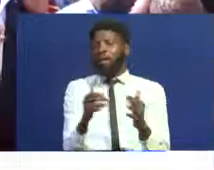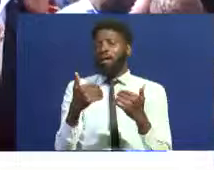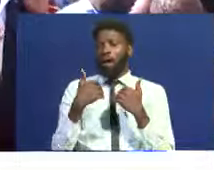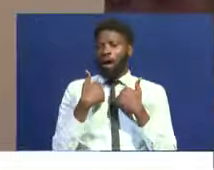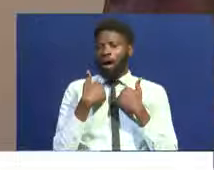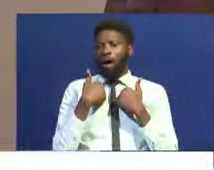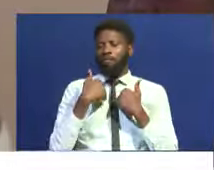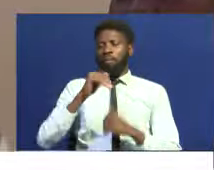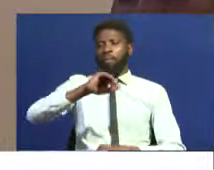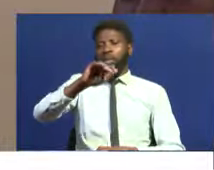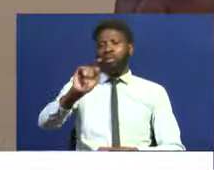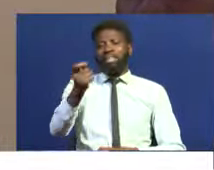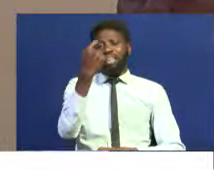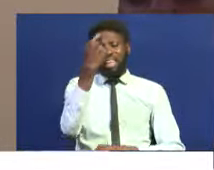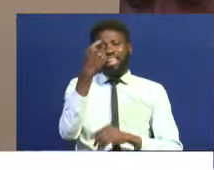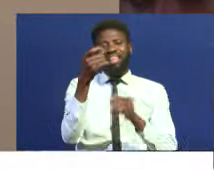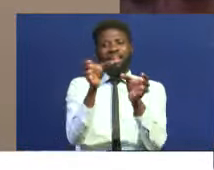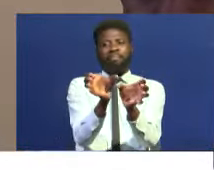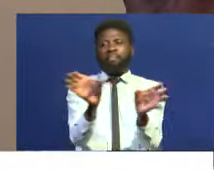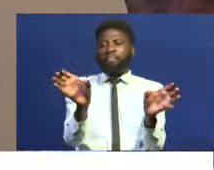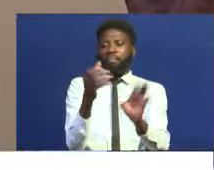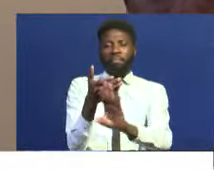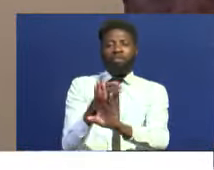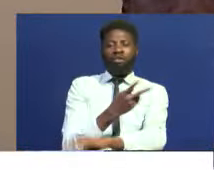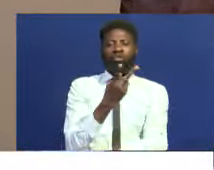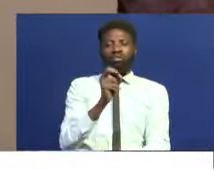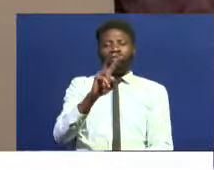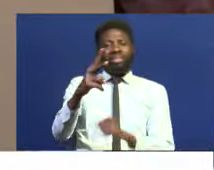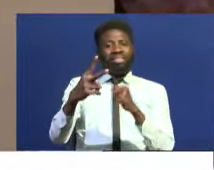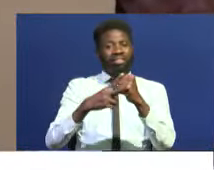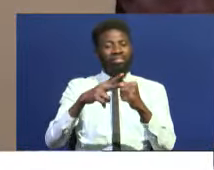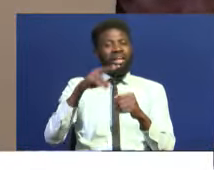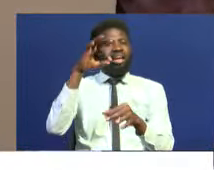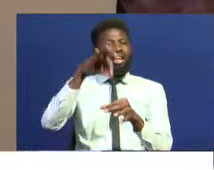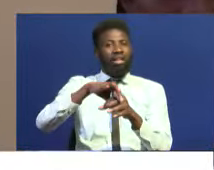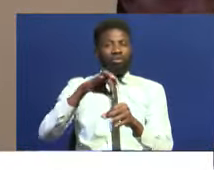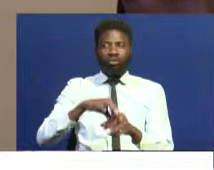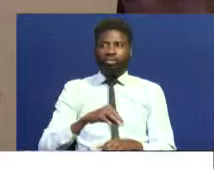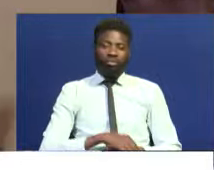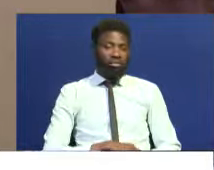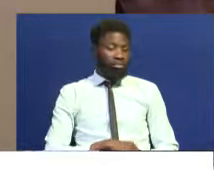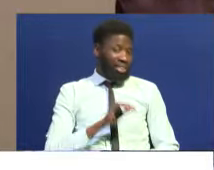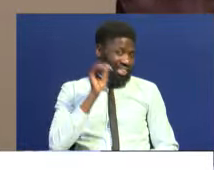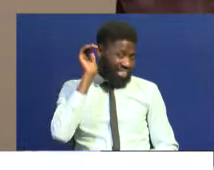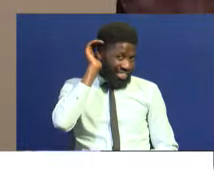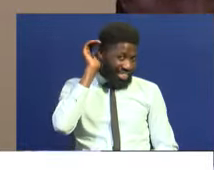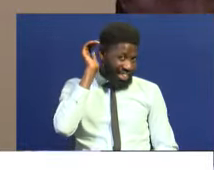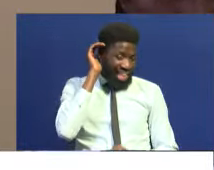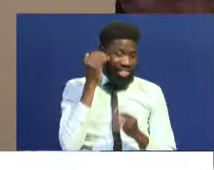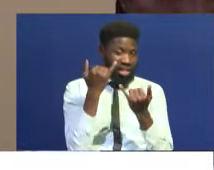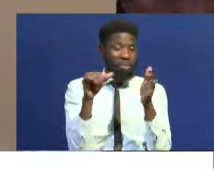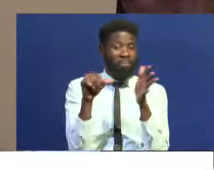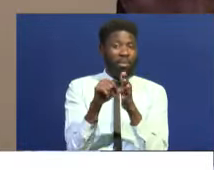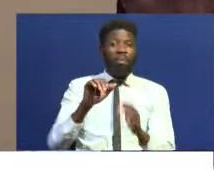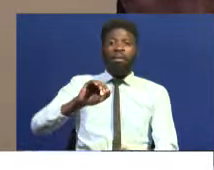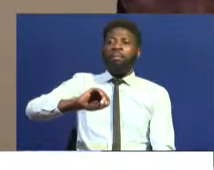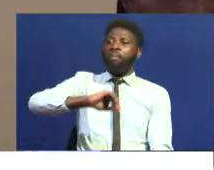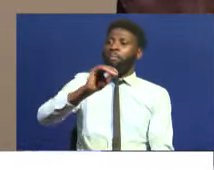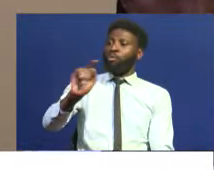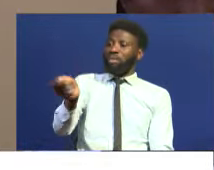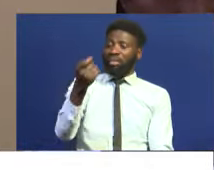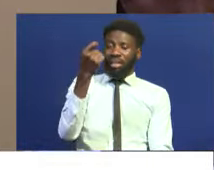2027 election. Mukisikia kuna shida ina Mount Kenya region, ya kugawanya the region mara